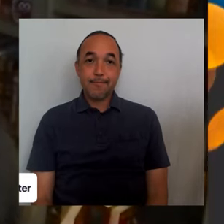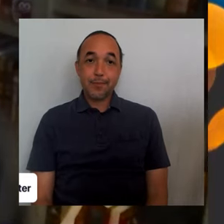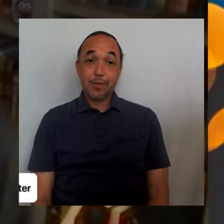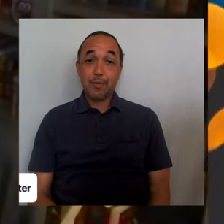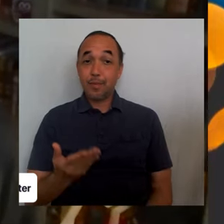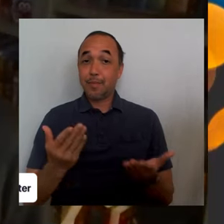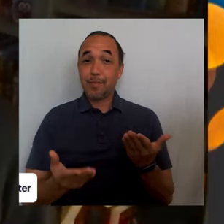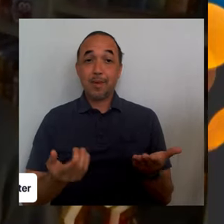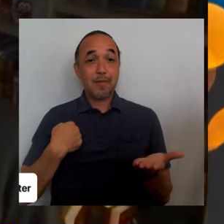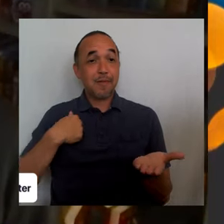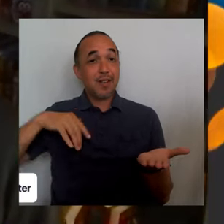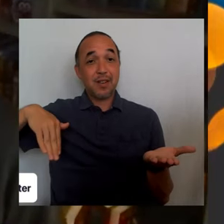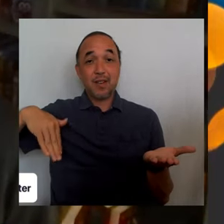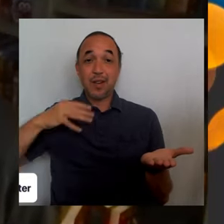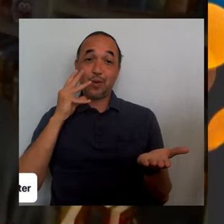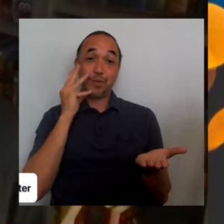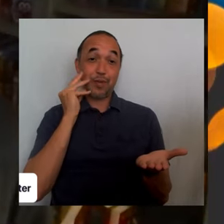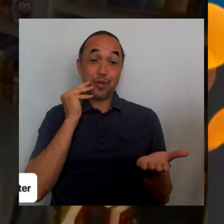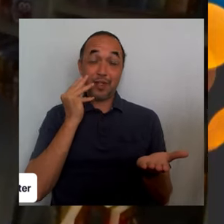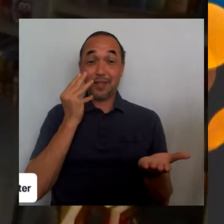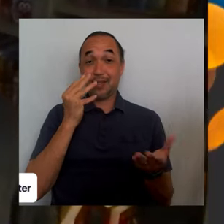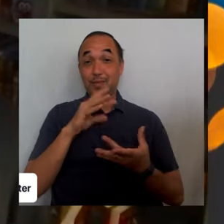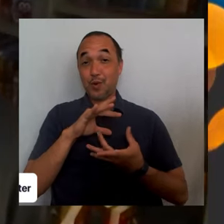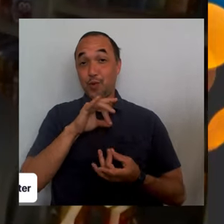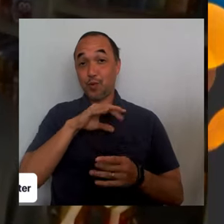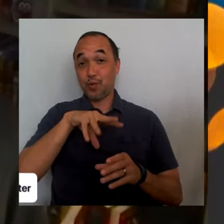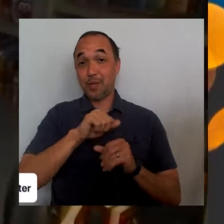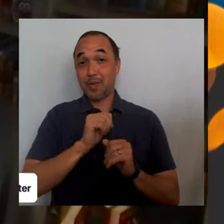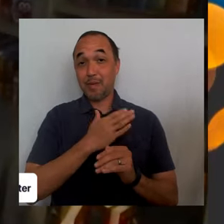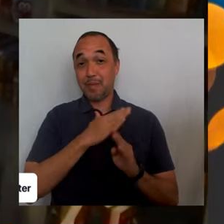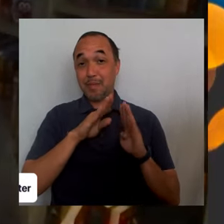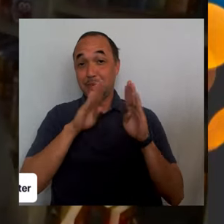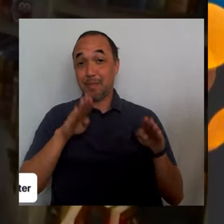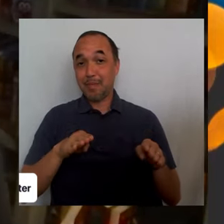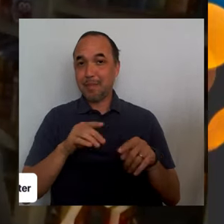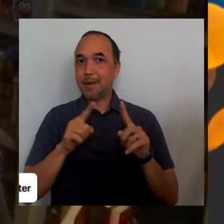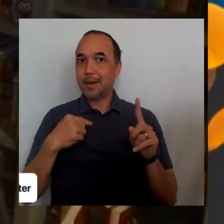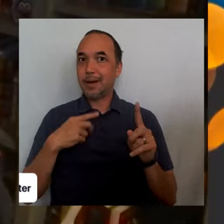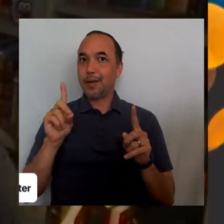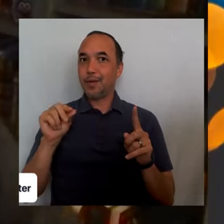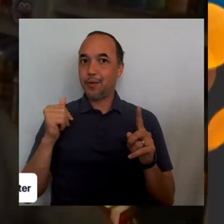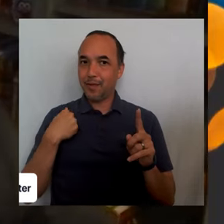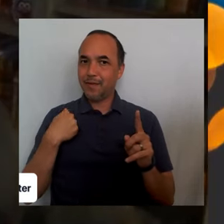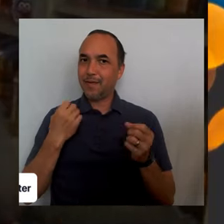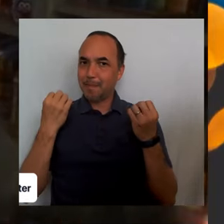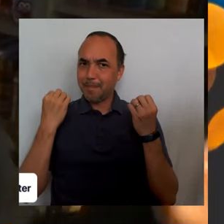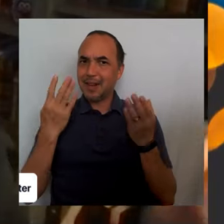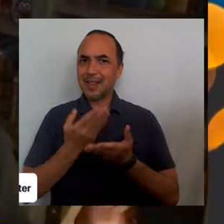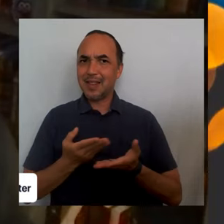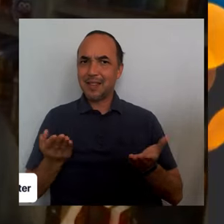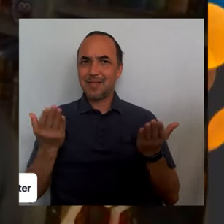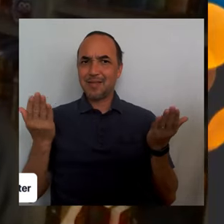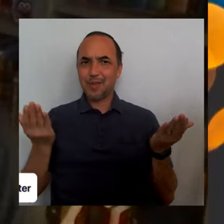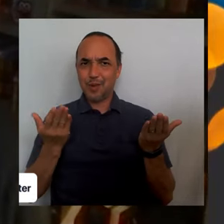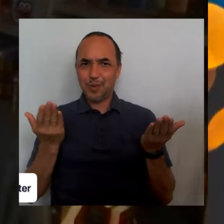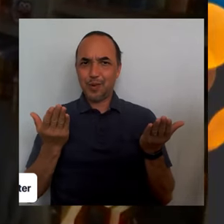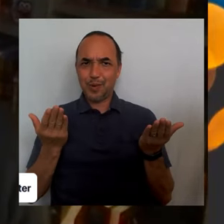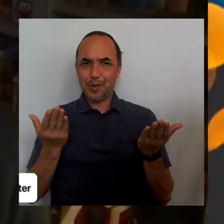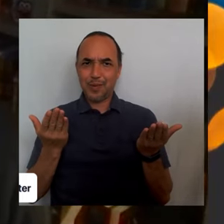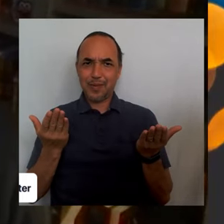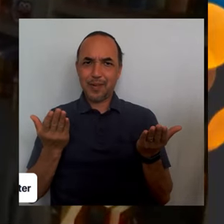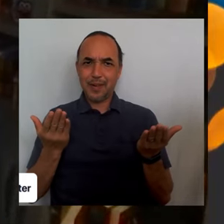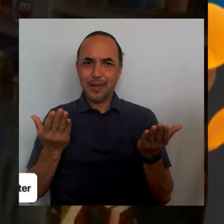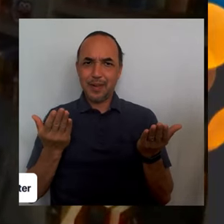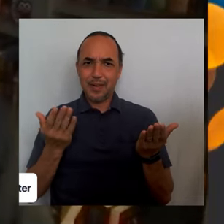had the experience yet? Maybe. But I do have a lot of things in here that, you know, people